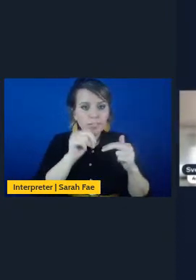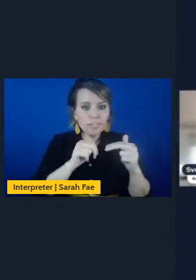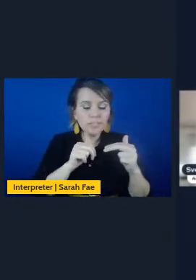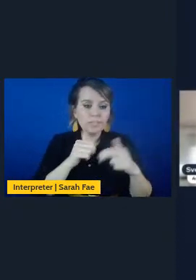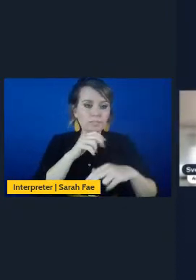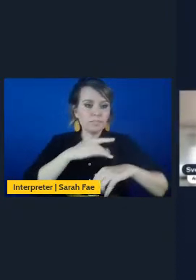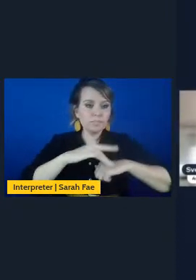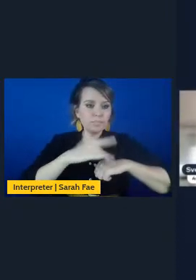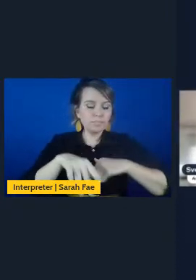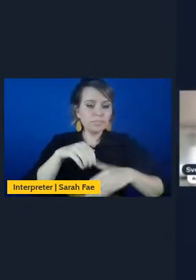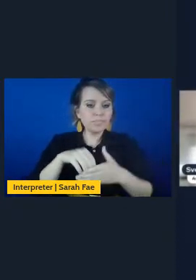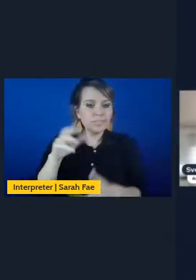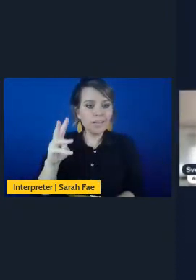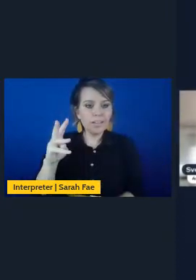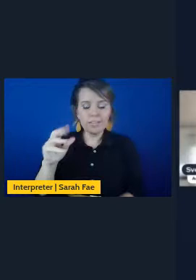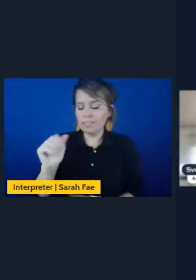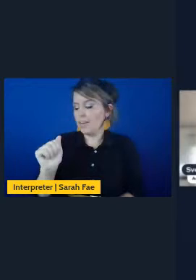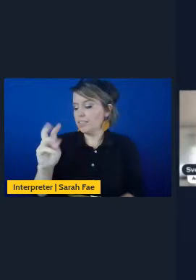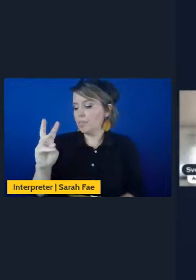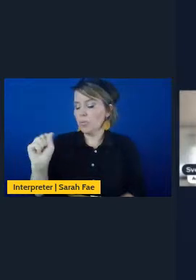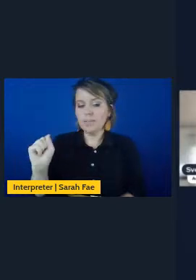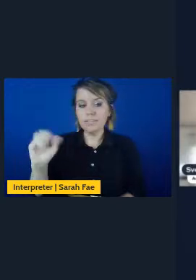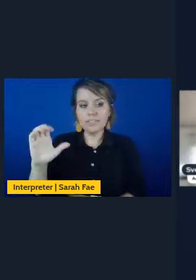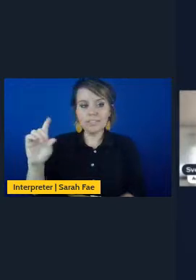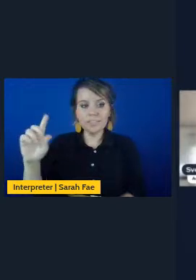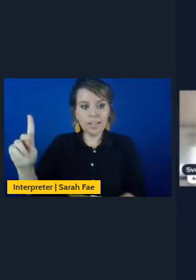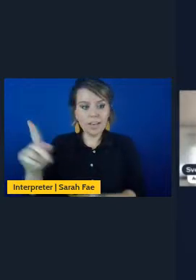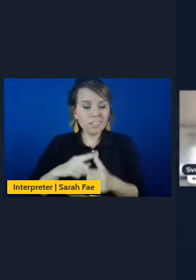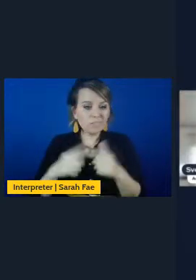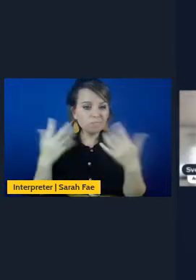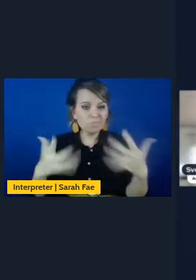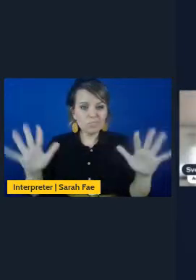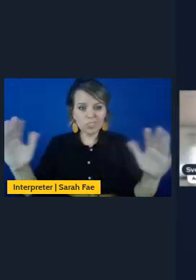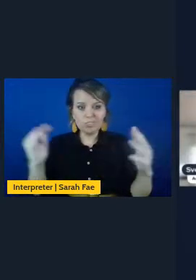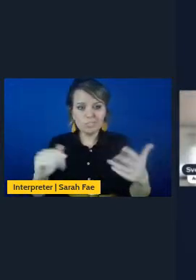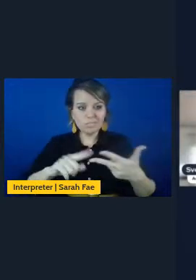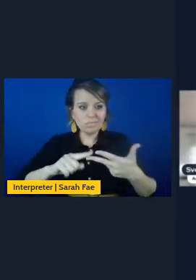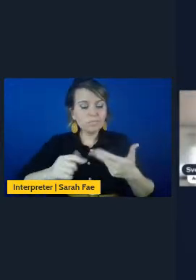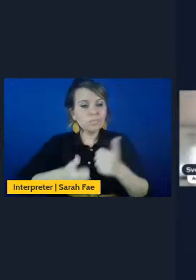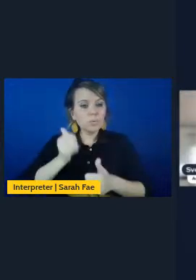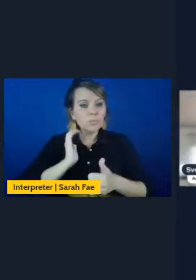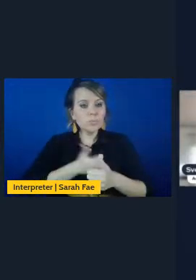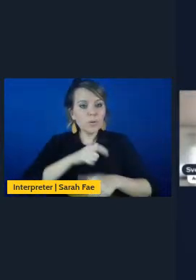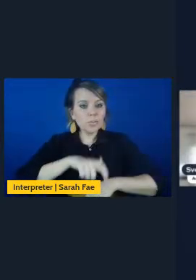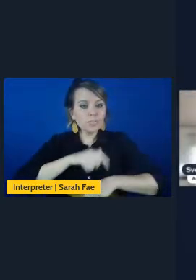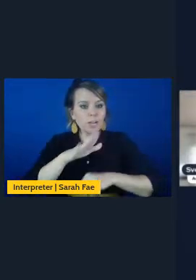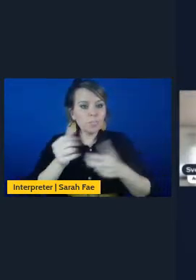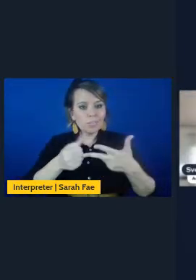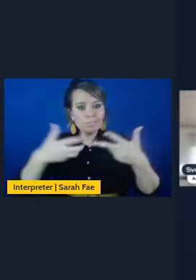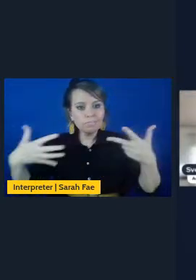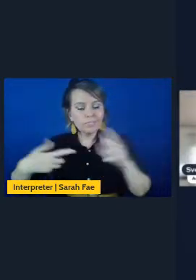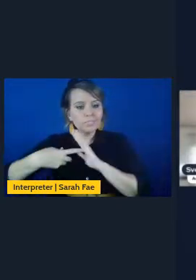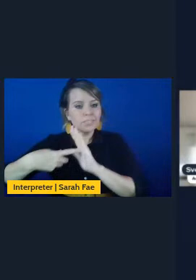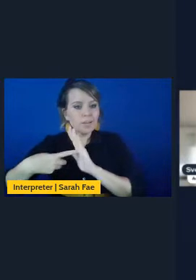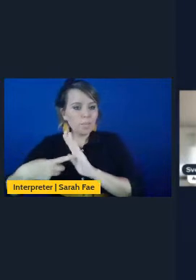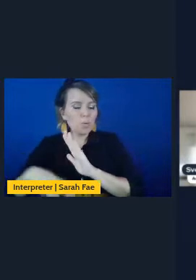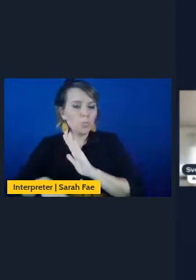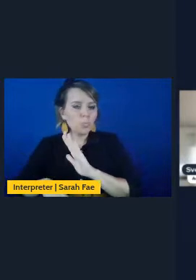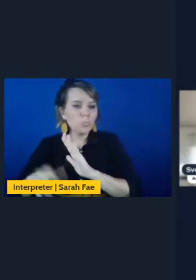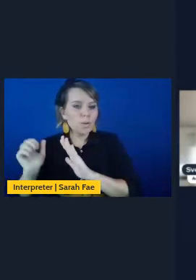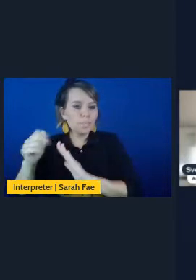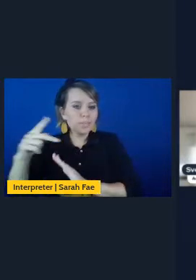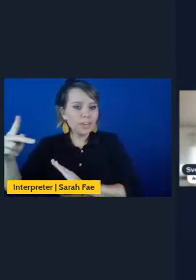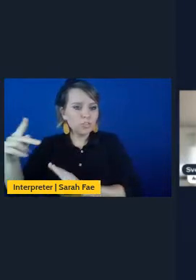the AWS CDK. And after that, we will spend most of the time looking into the demo example